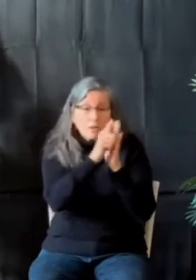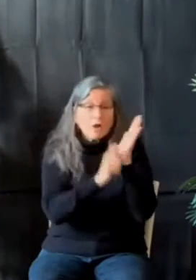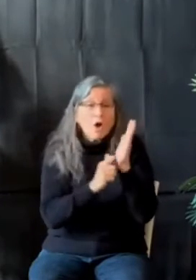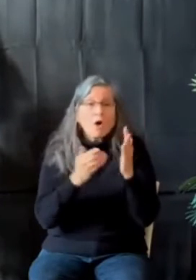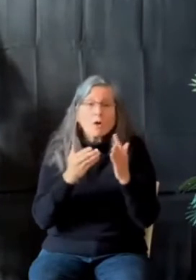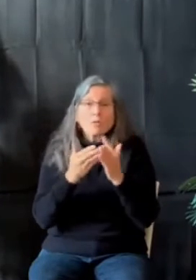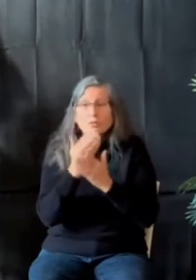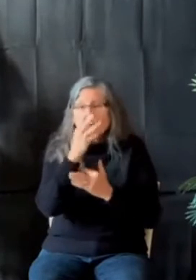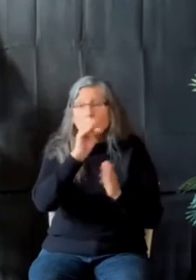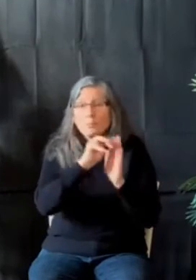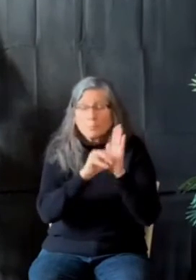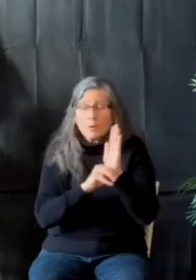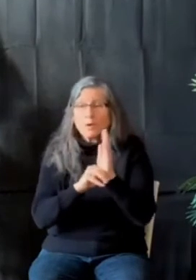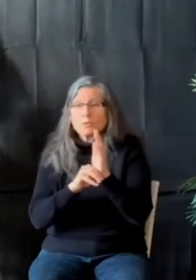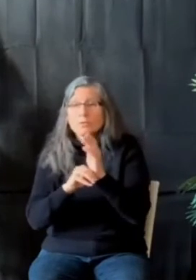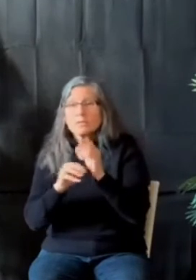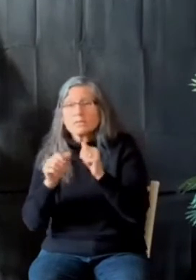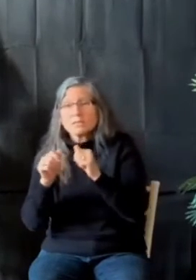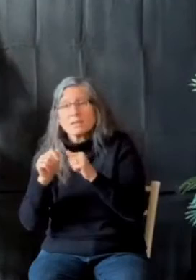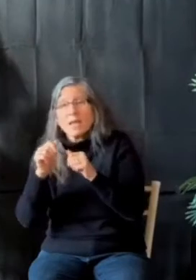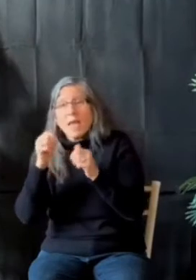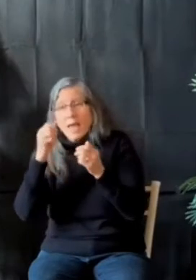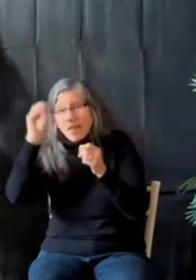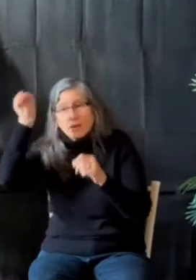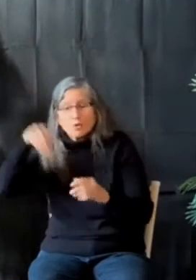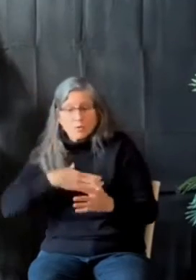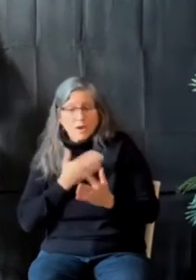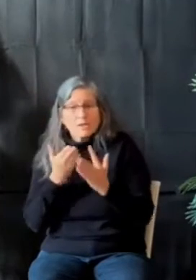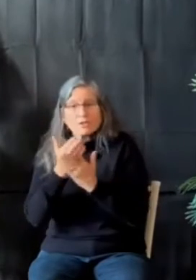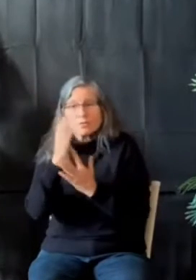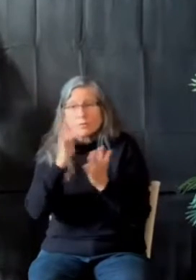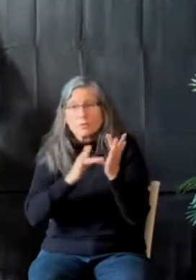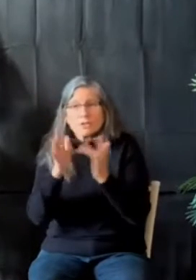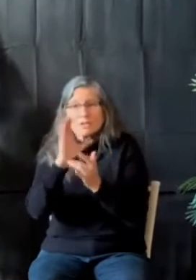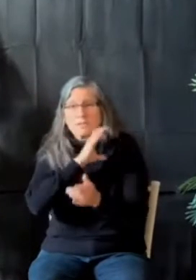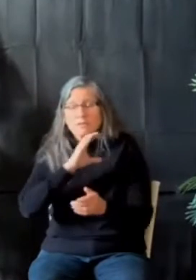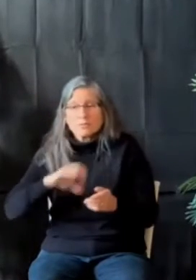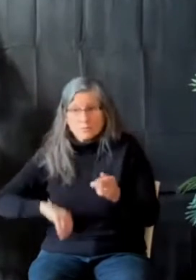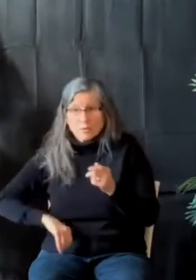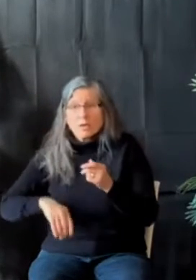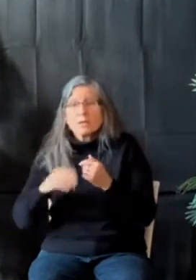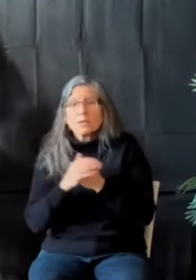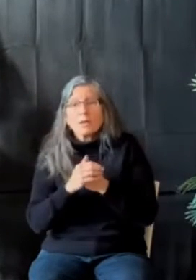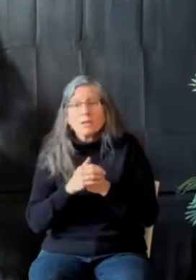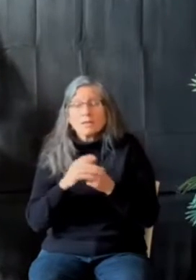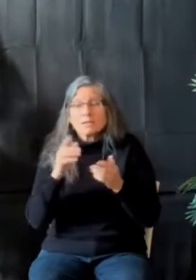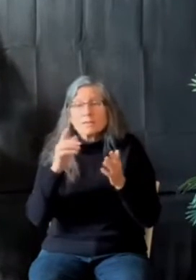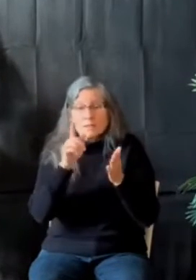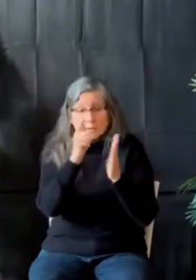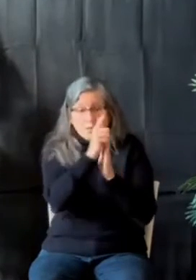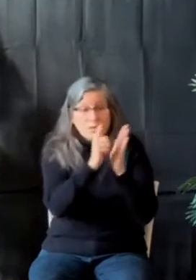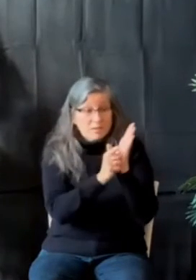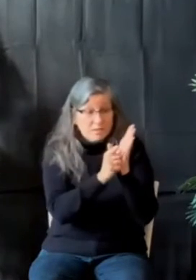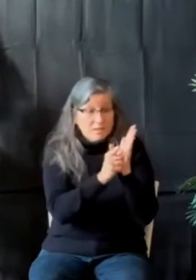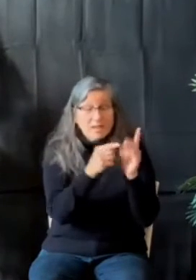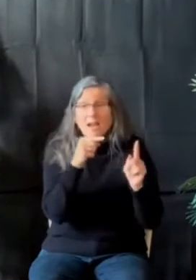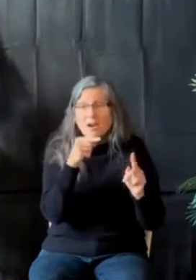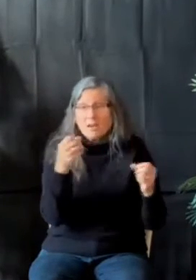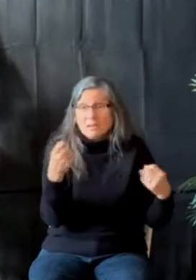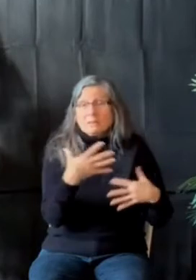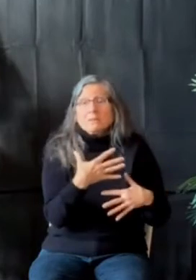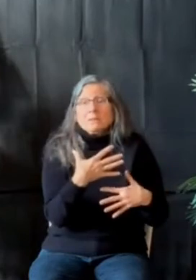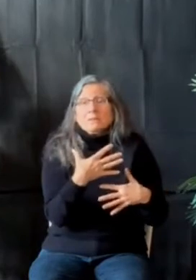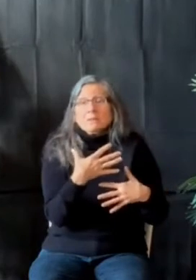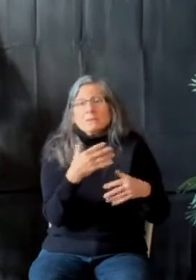Jesus Christ. There's a significant difference between the terror of the law. And the law is terror. You